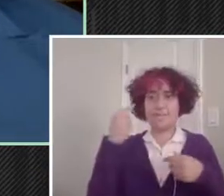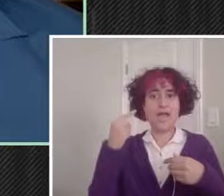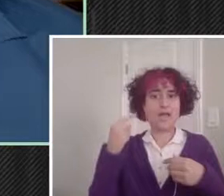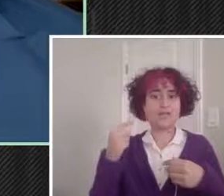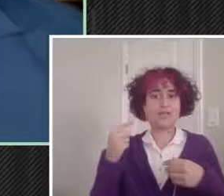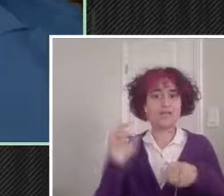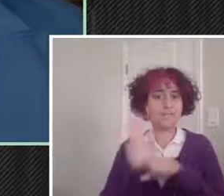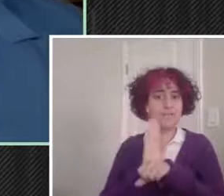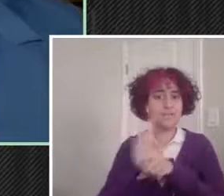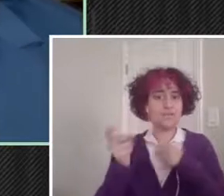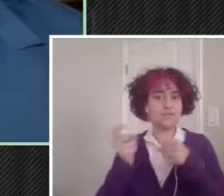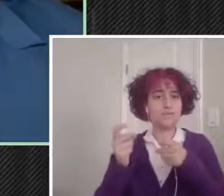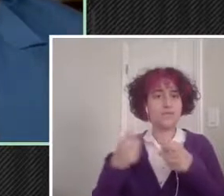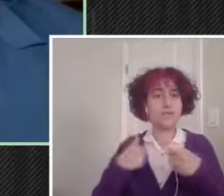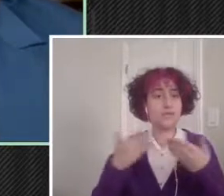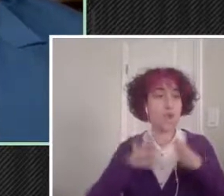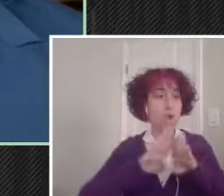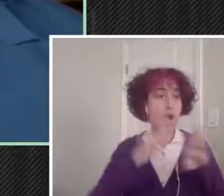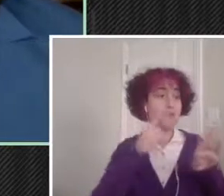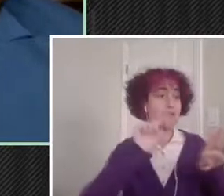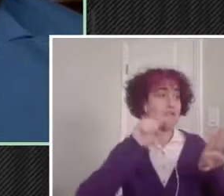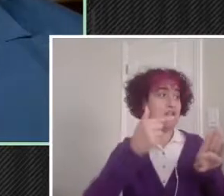say, well, what is it to that?